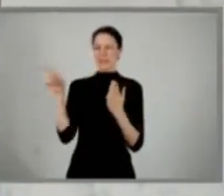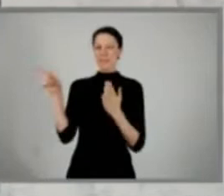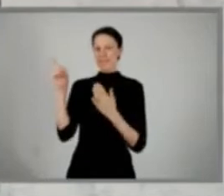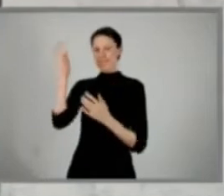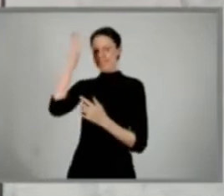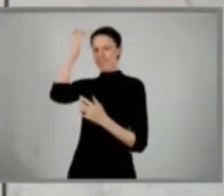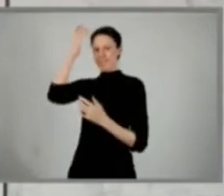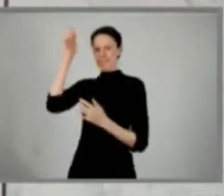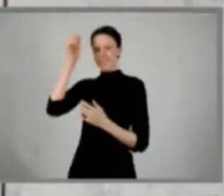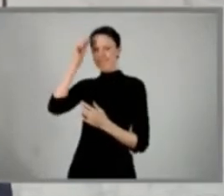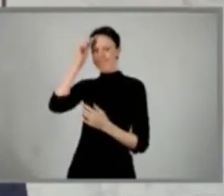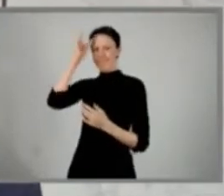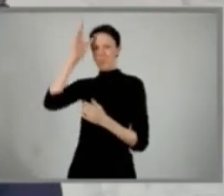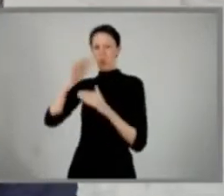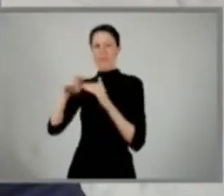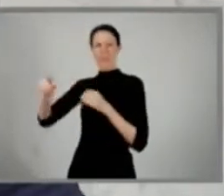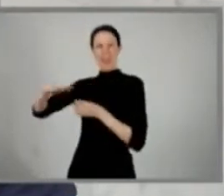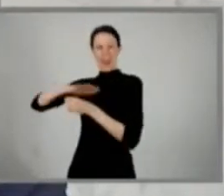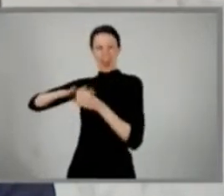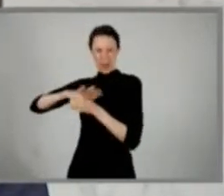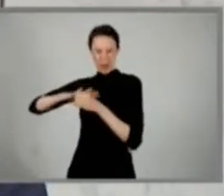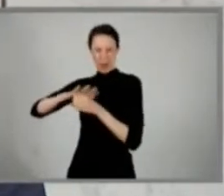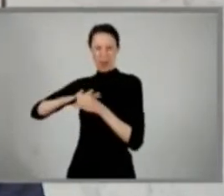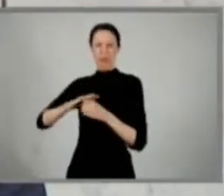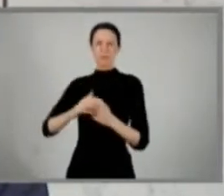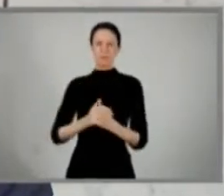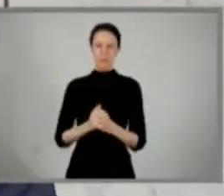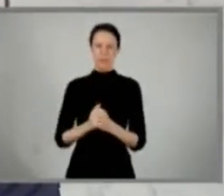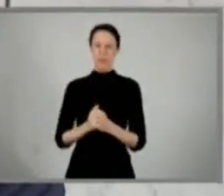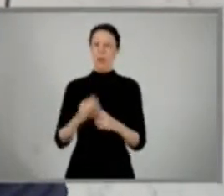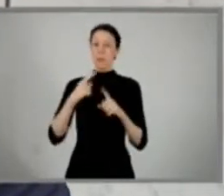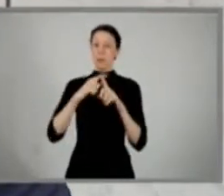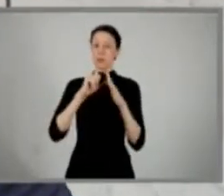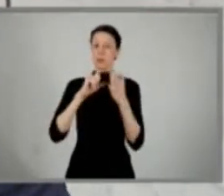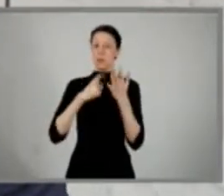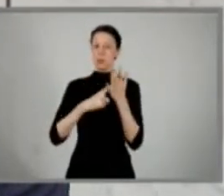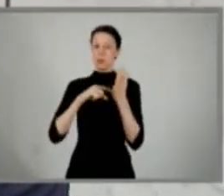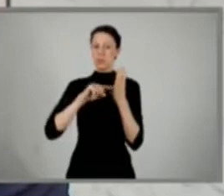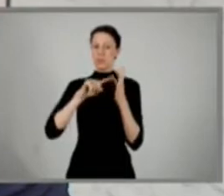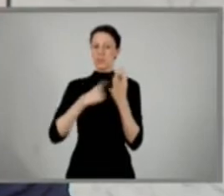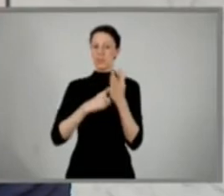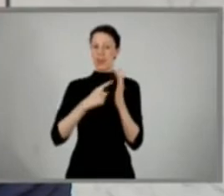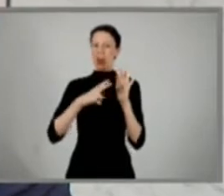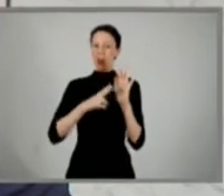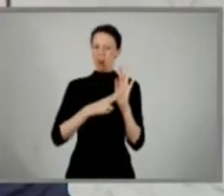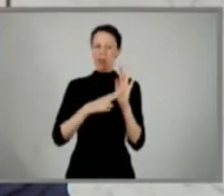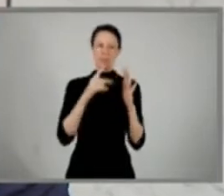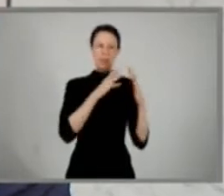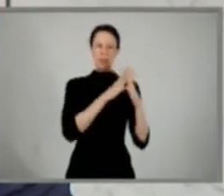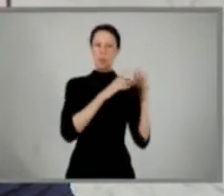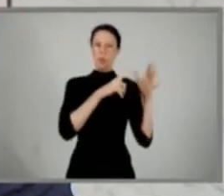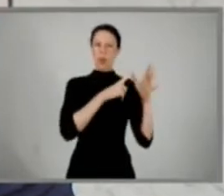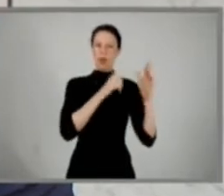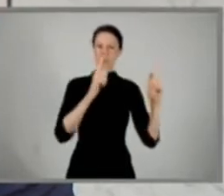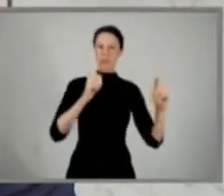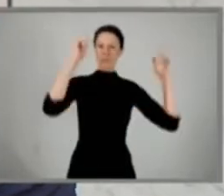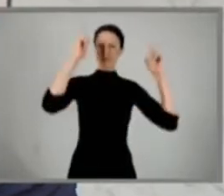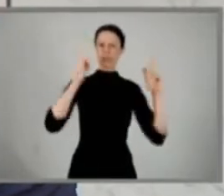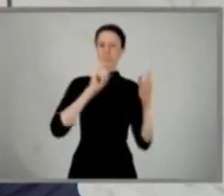Taryn Wiramunthri, a public health expert for many years, was the WA Chief Medical Officer, and the three of them have worked together to do